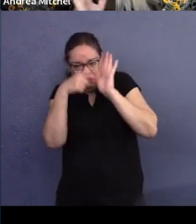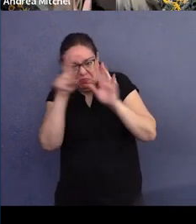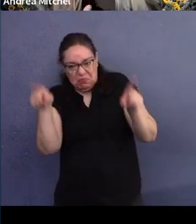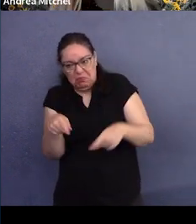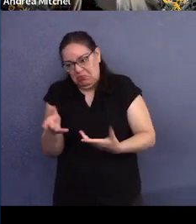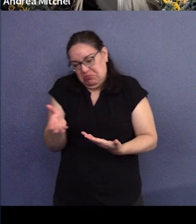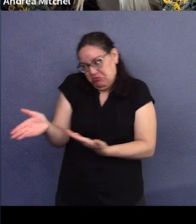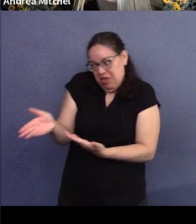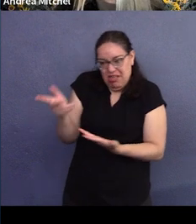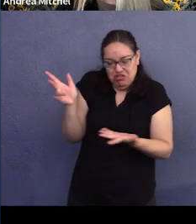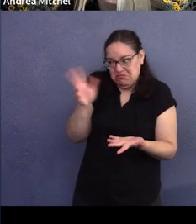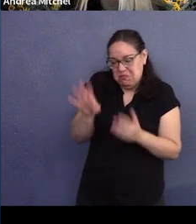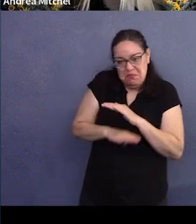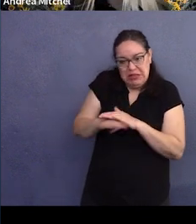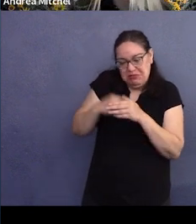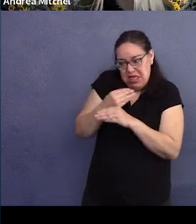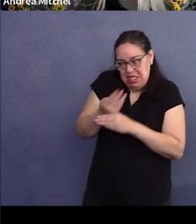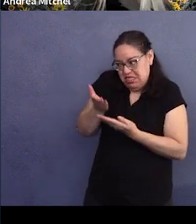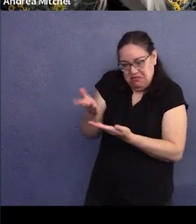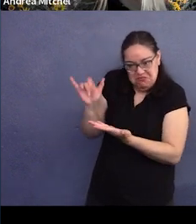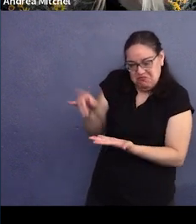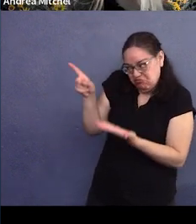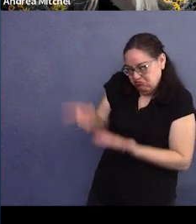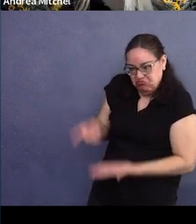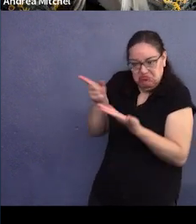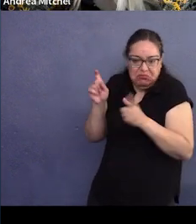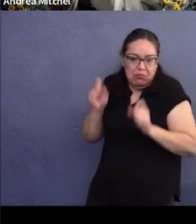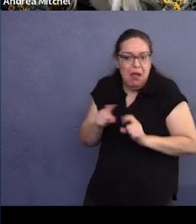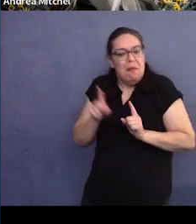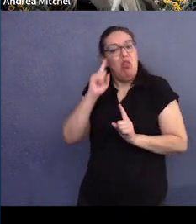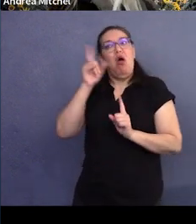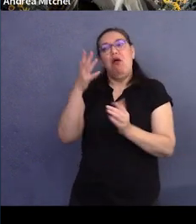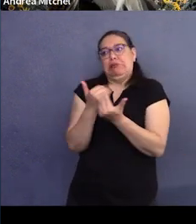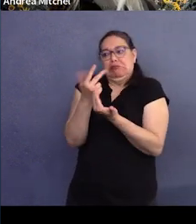can, it's pretty basic math, but I thought I'd give you a cheat sheet to help you out with that.